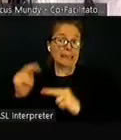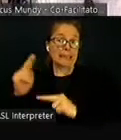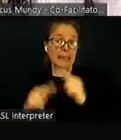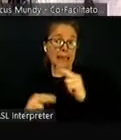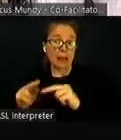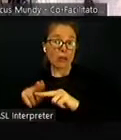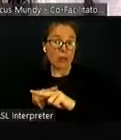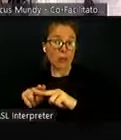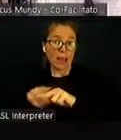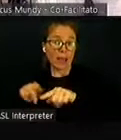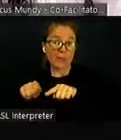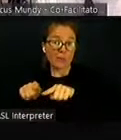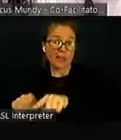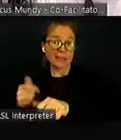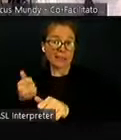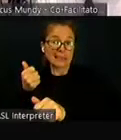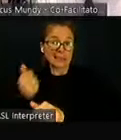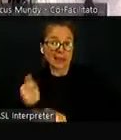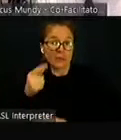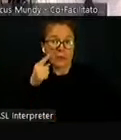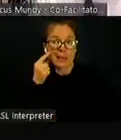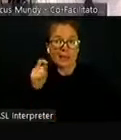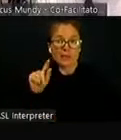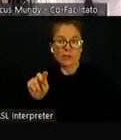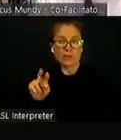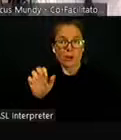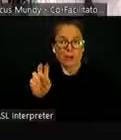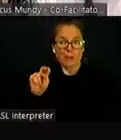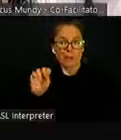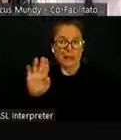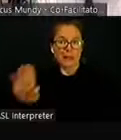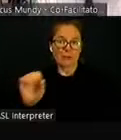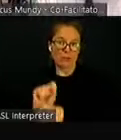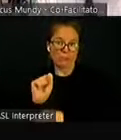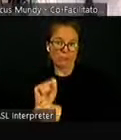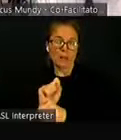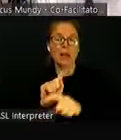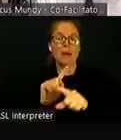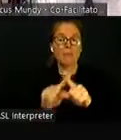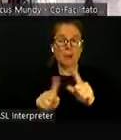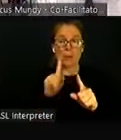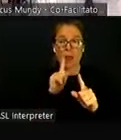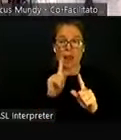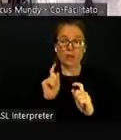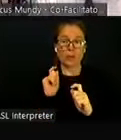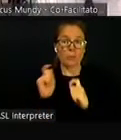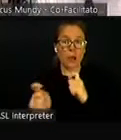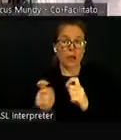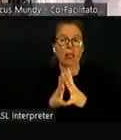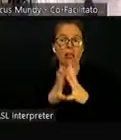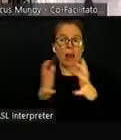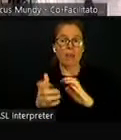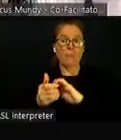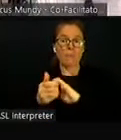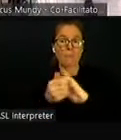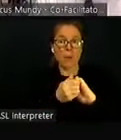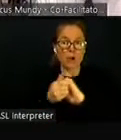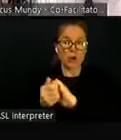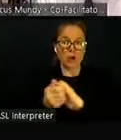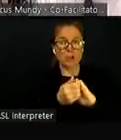that's primarily TriMet's work, right? But we actually provide a whole lot of partnership and